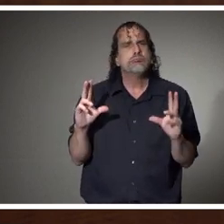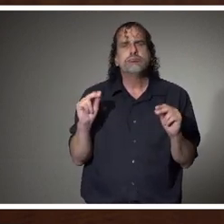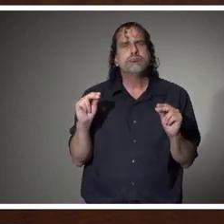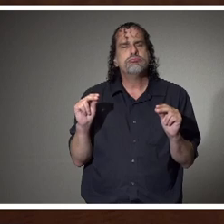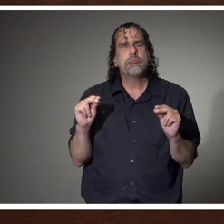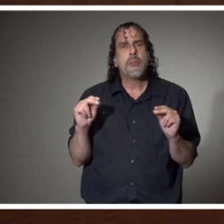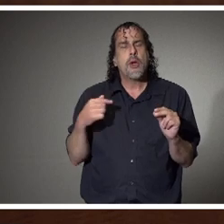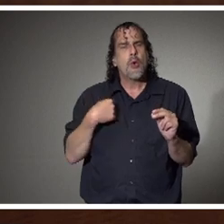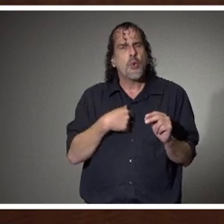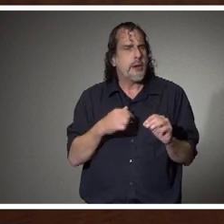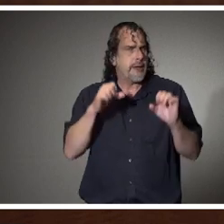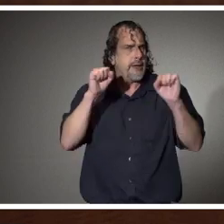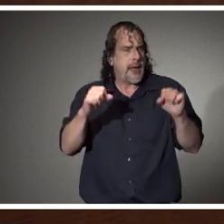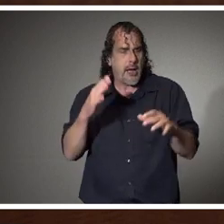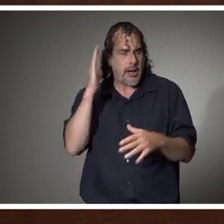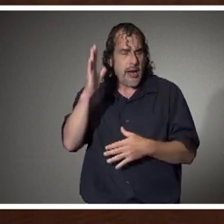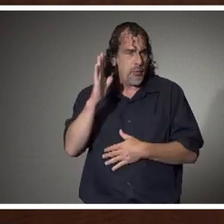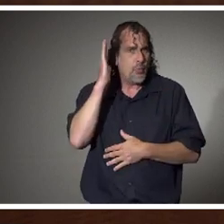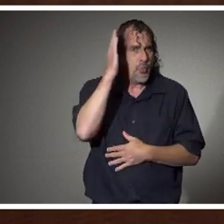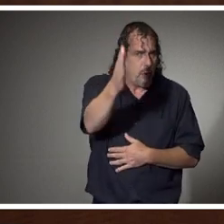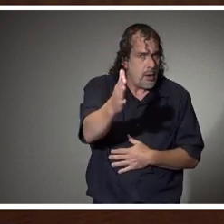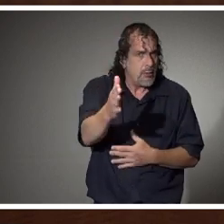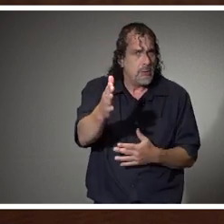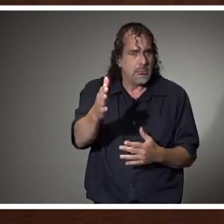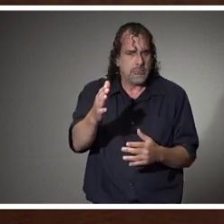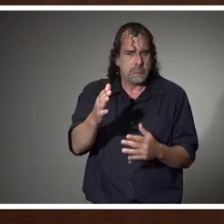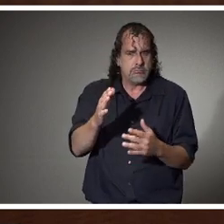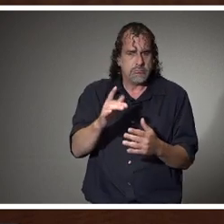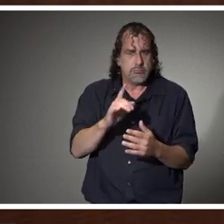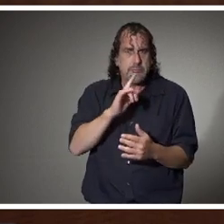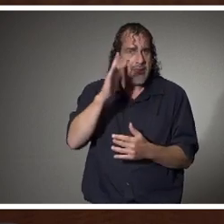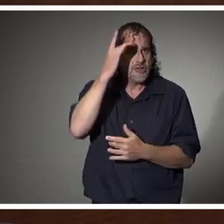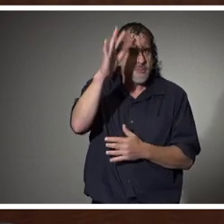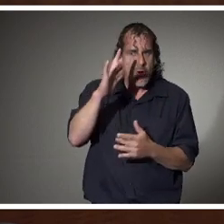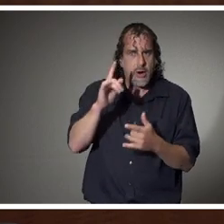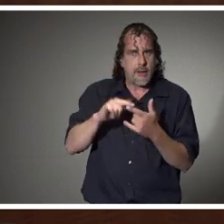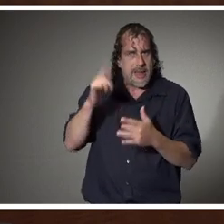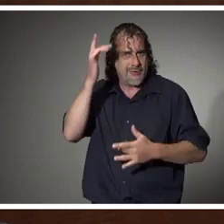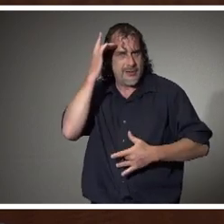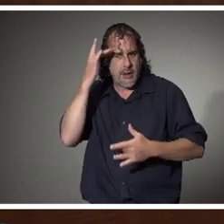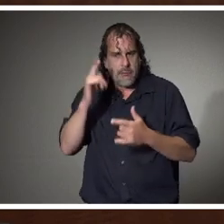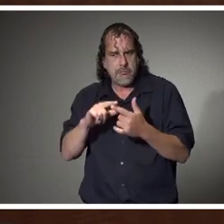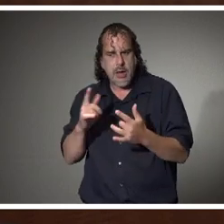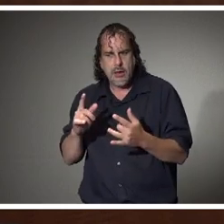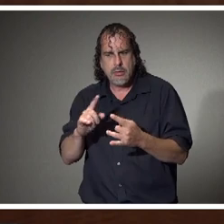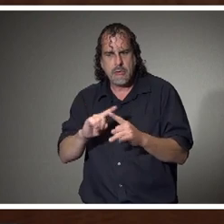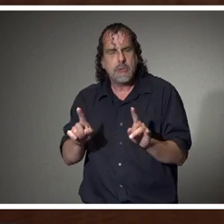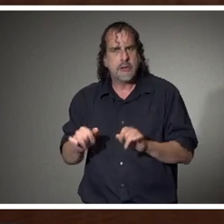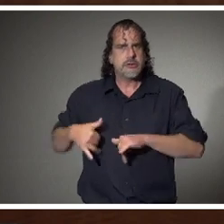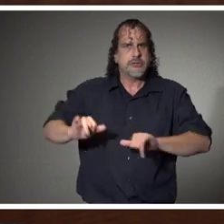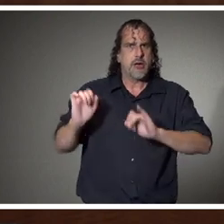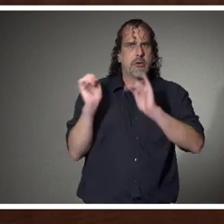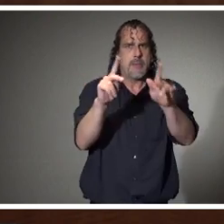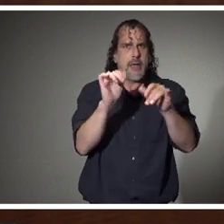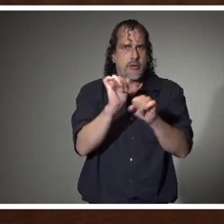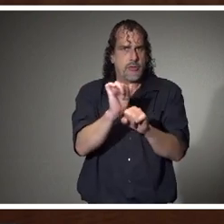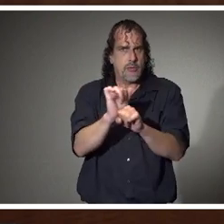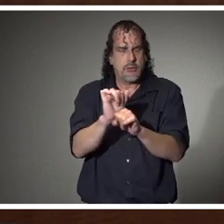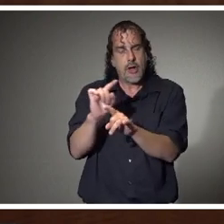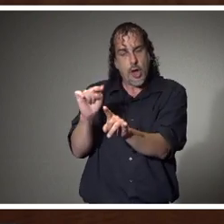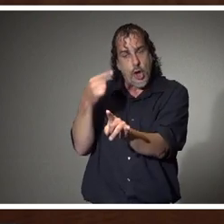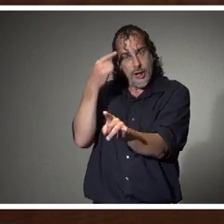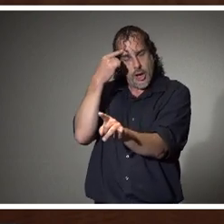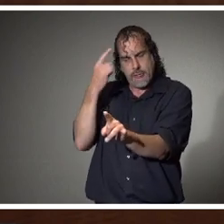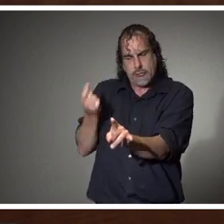can and should be smart about the pandemic while getting back to work. Governor Reeves understands